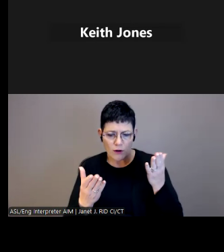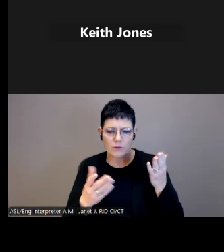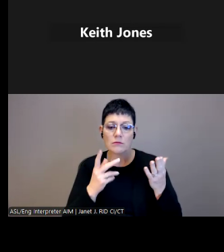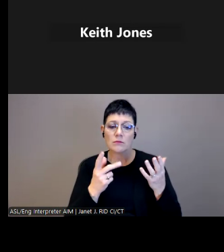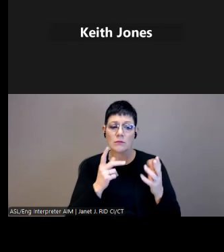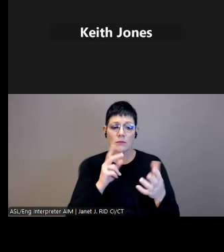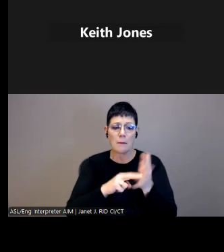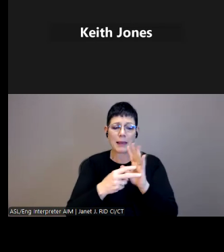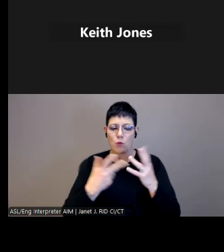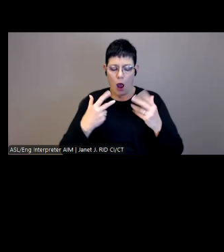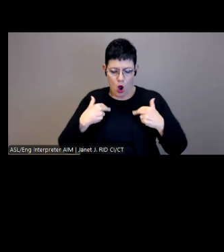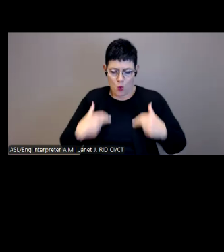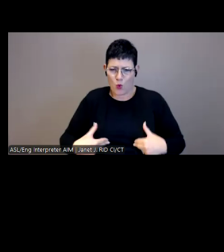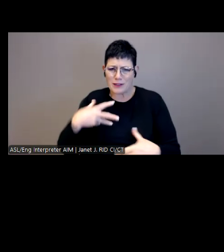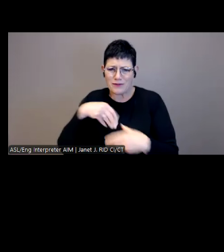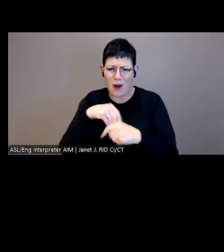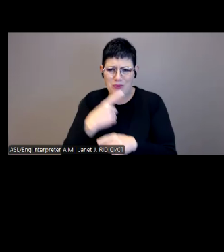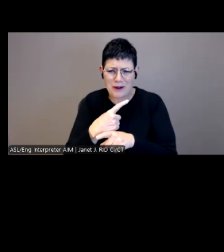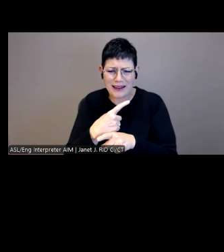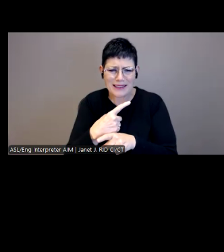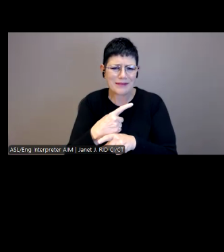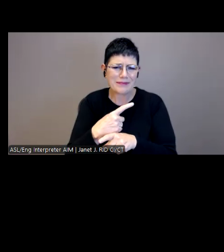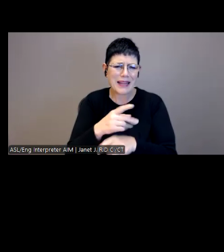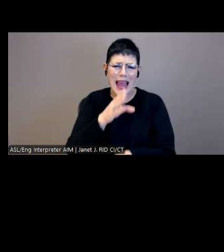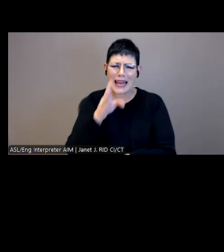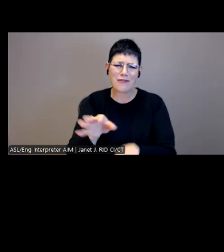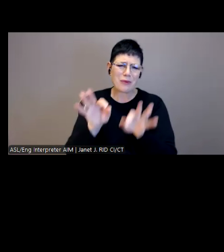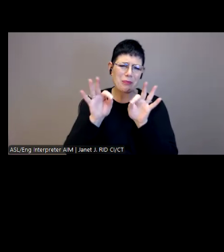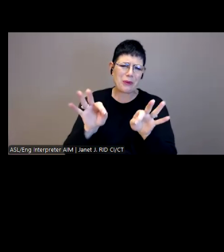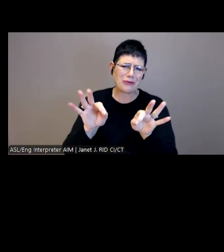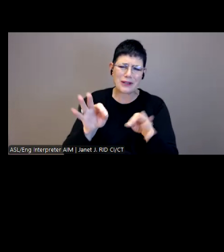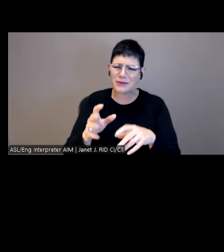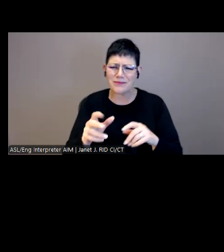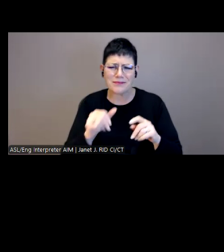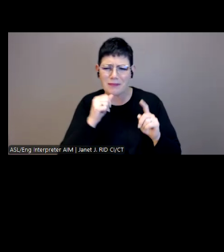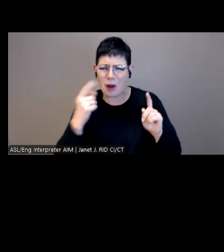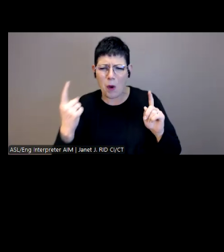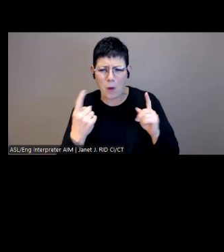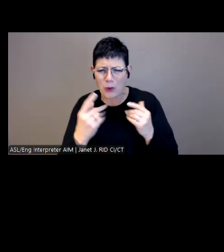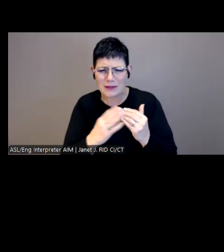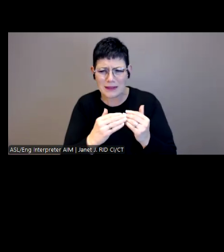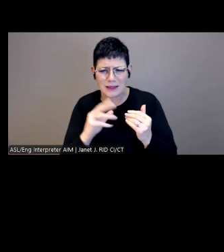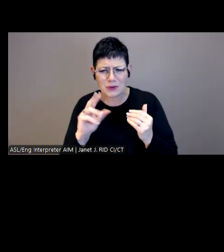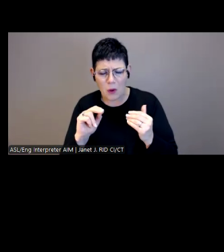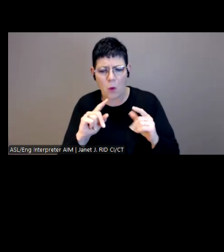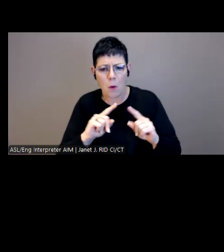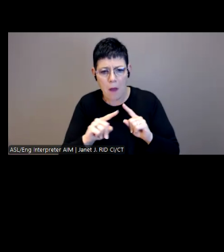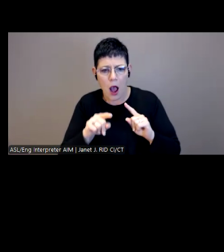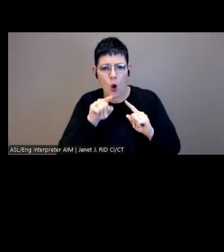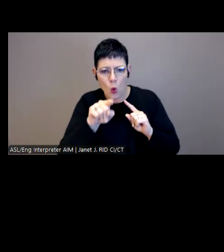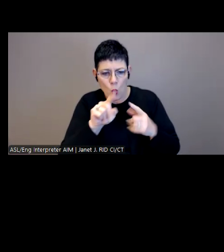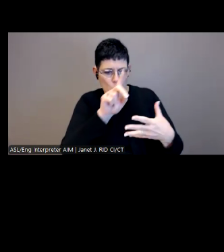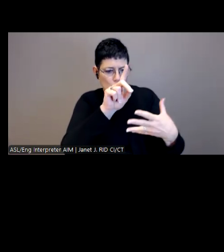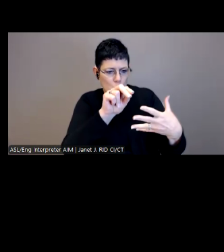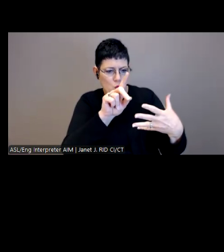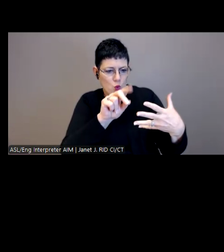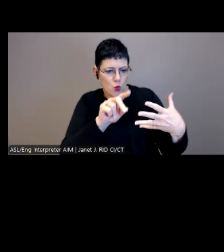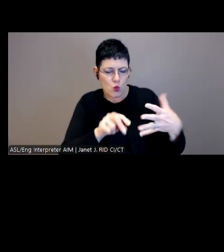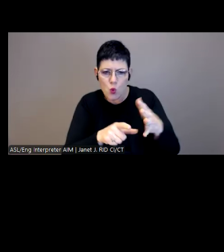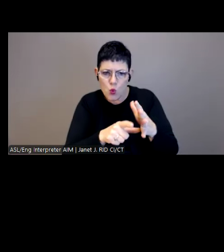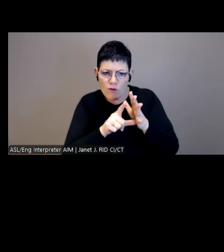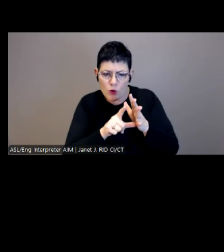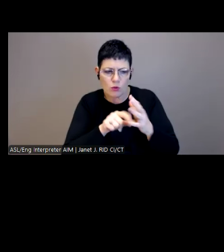human process, so it will never be perfect and it won't always be easy. But by walking through the principles and the